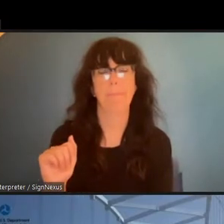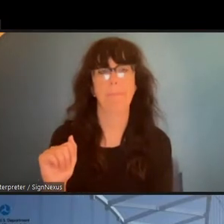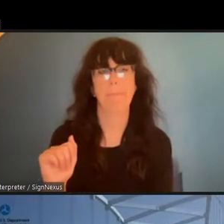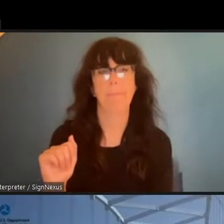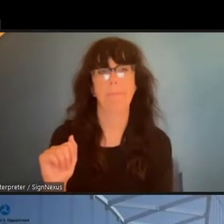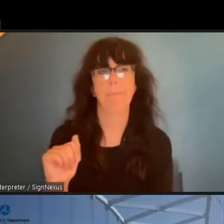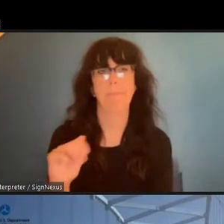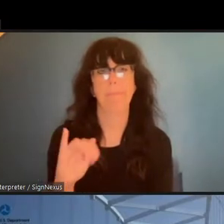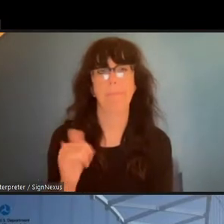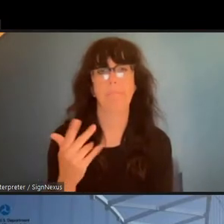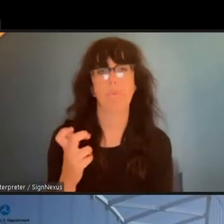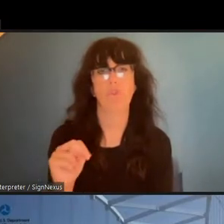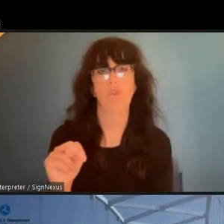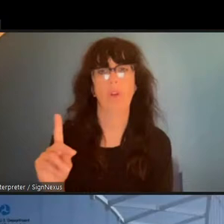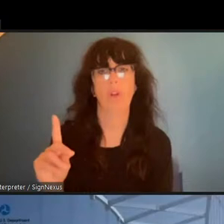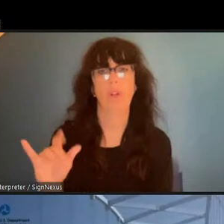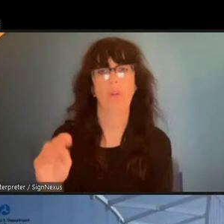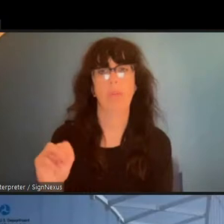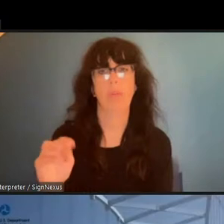john damato